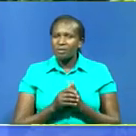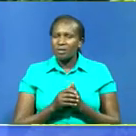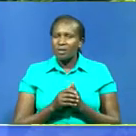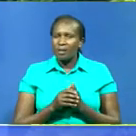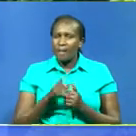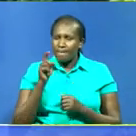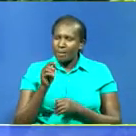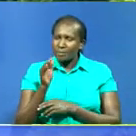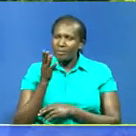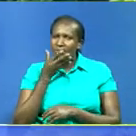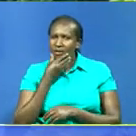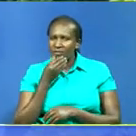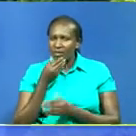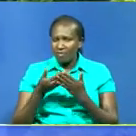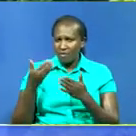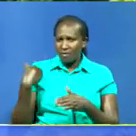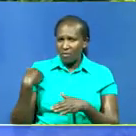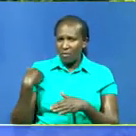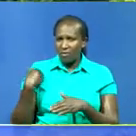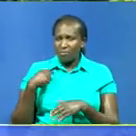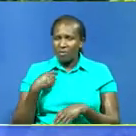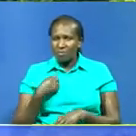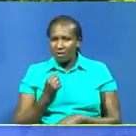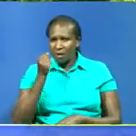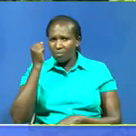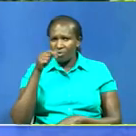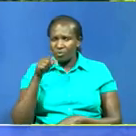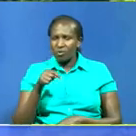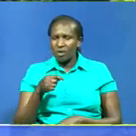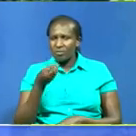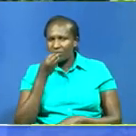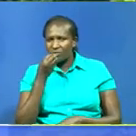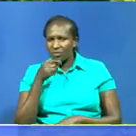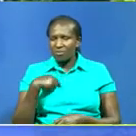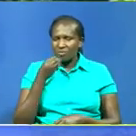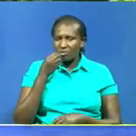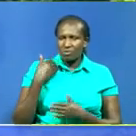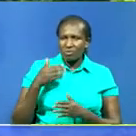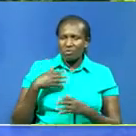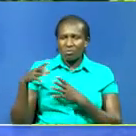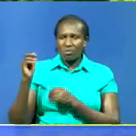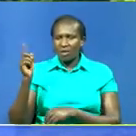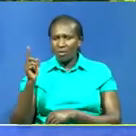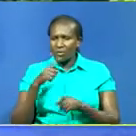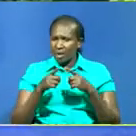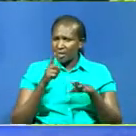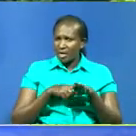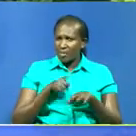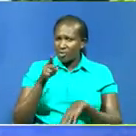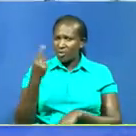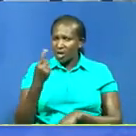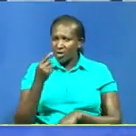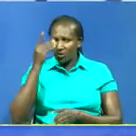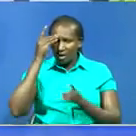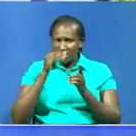my life. Success is not like before, when nilikuwa naamka, nasema leo nitakula, leo sitakula, nitaenda Nairobi. You know, when you're alone, you can decide, hata